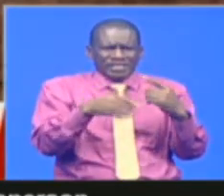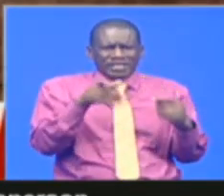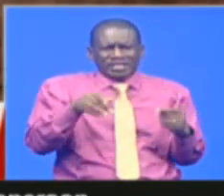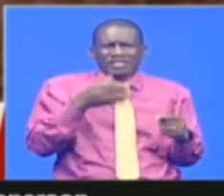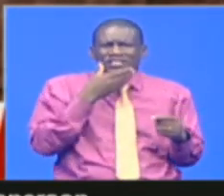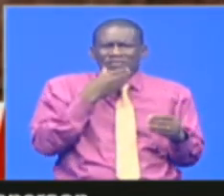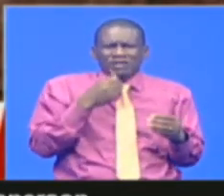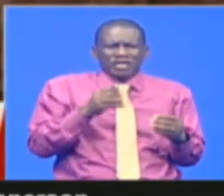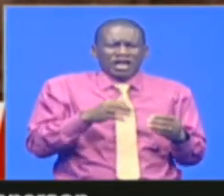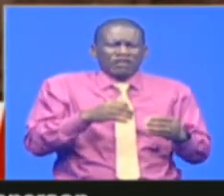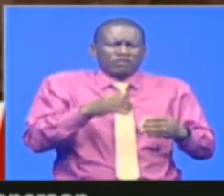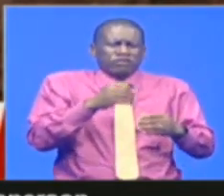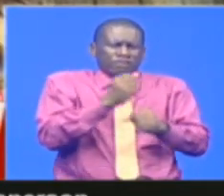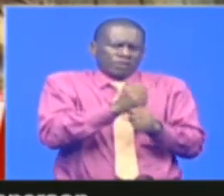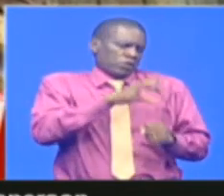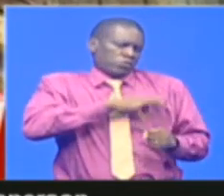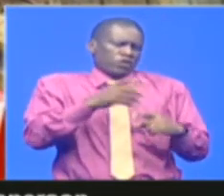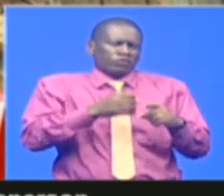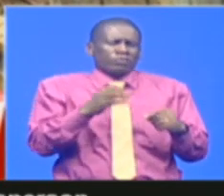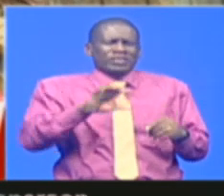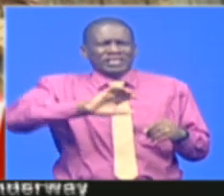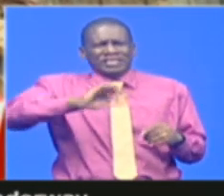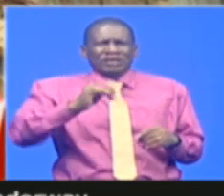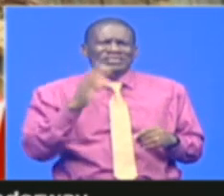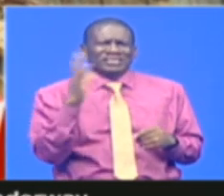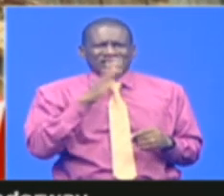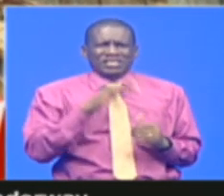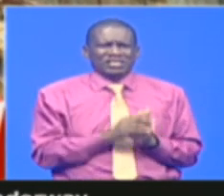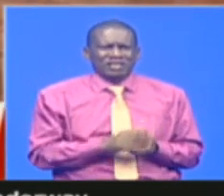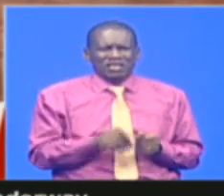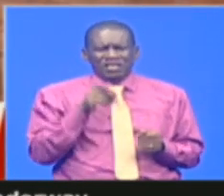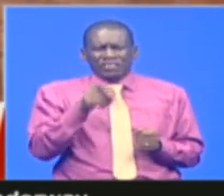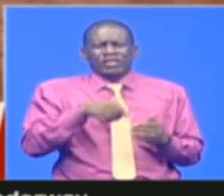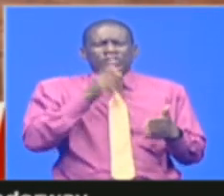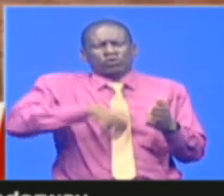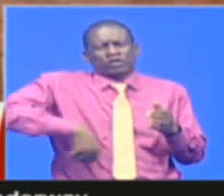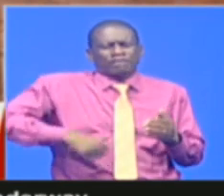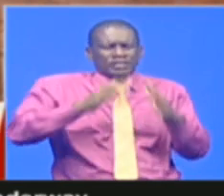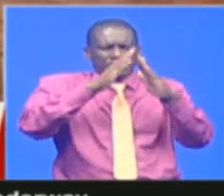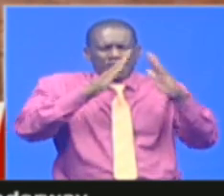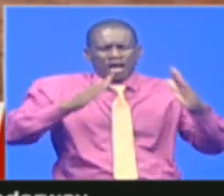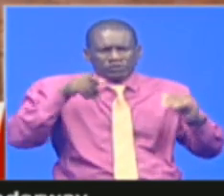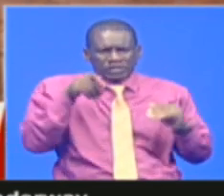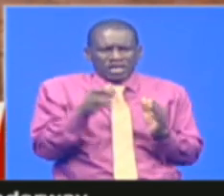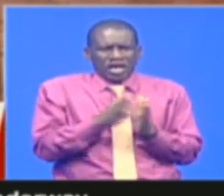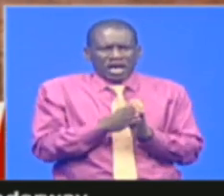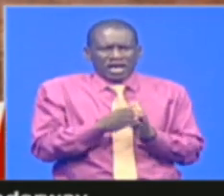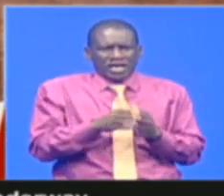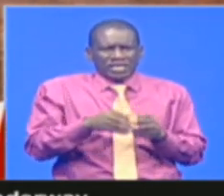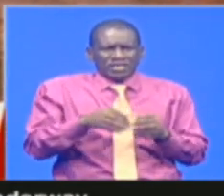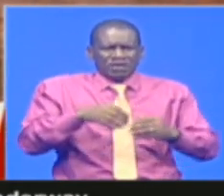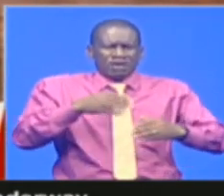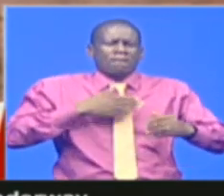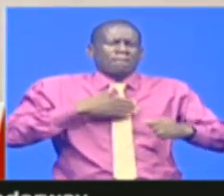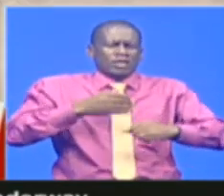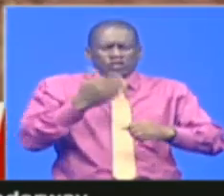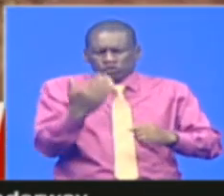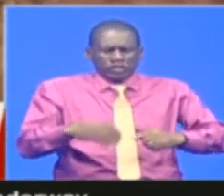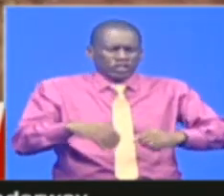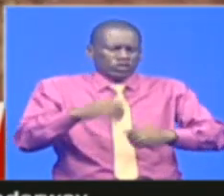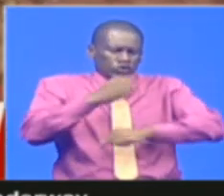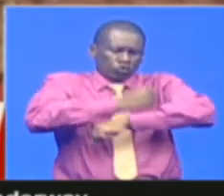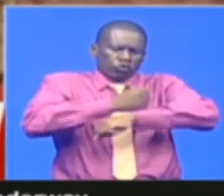for a lifeline from the city's trash. Hii ndio na lipia keja, nalishia mtoto wangu wanasomea ndani hapo,